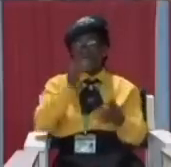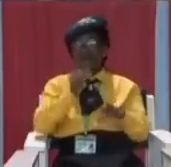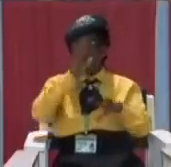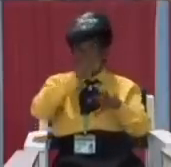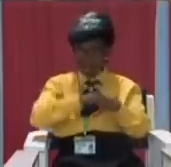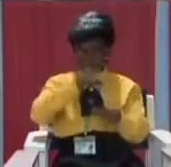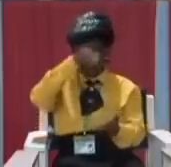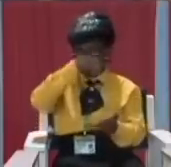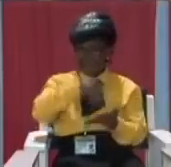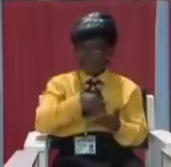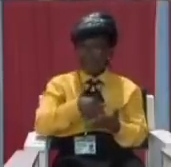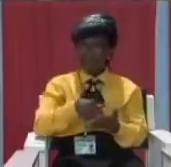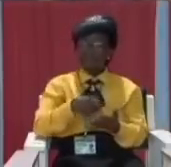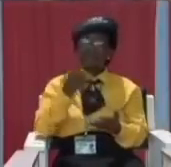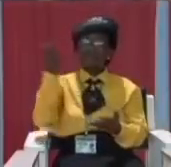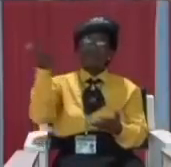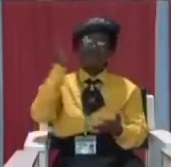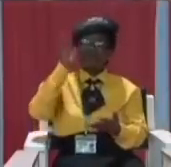can be full of danger.